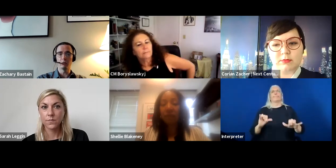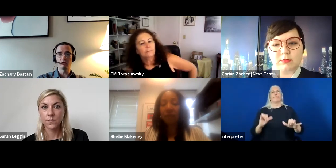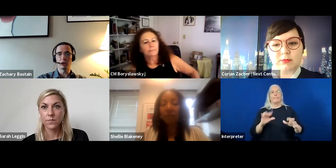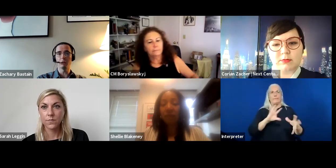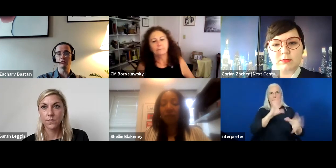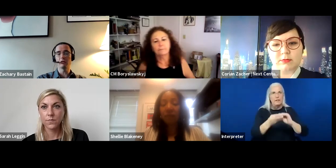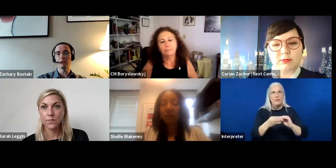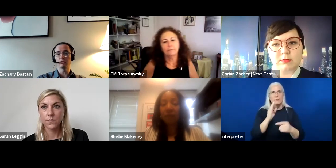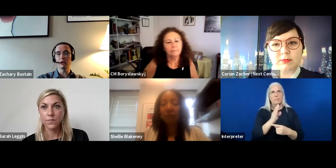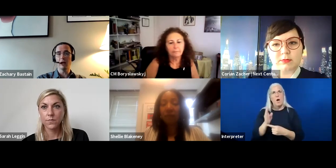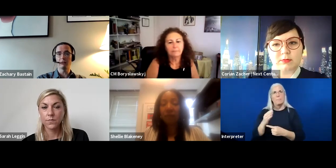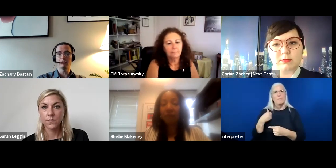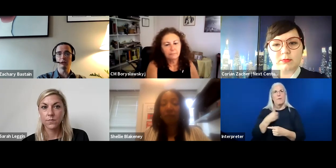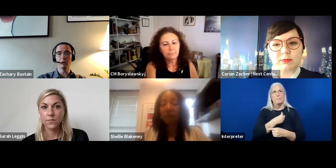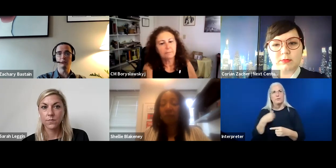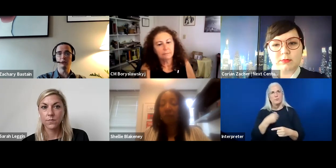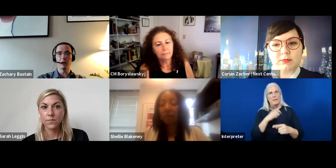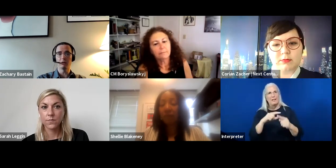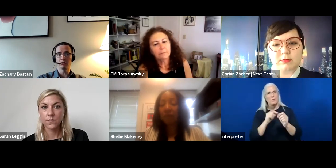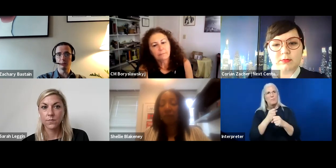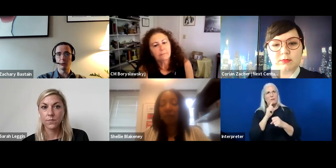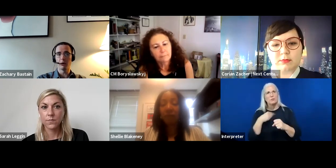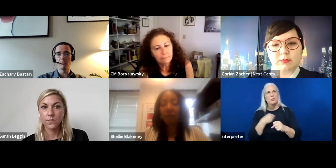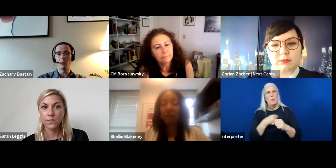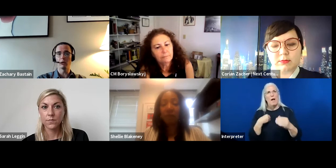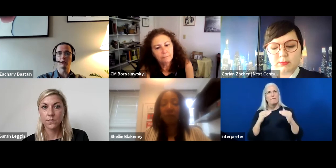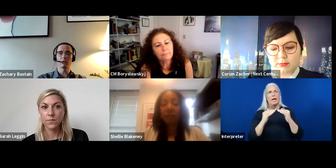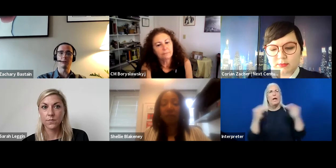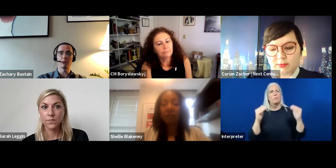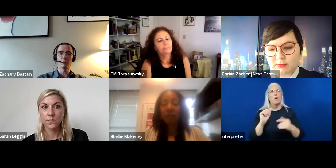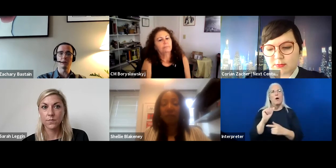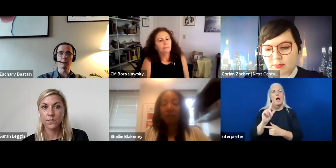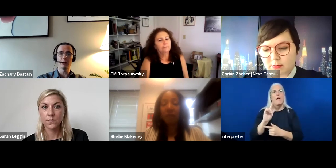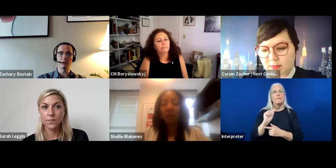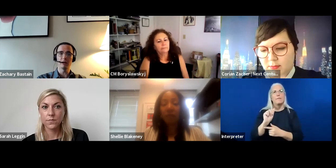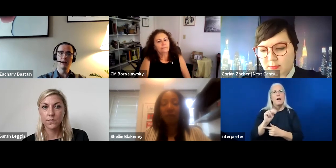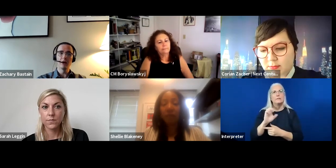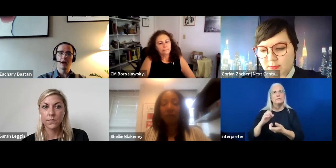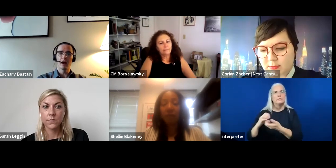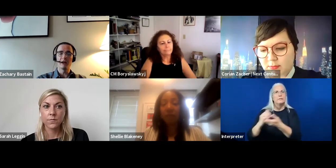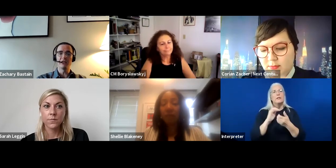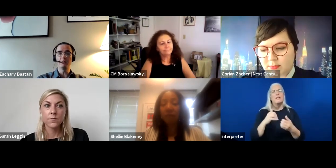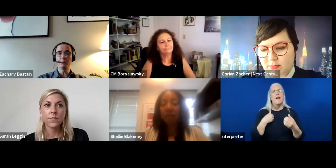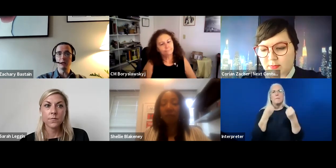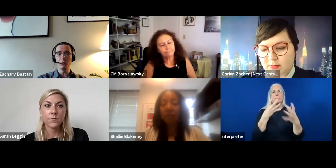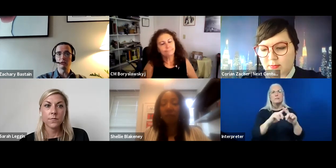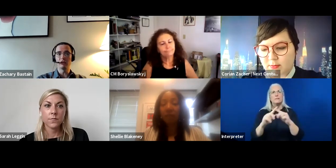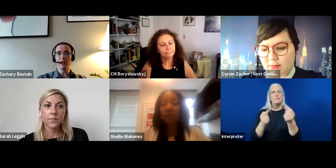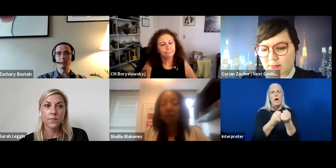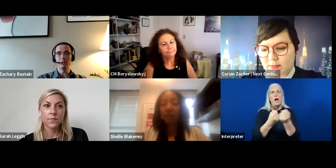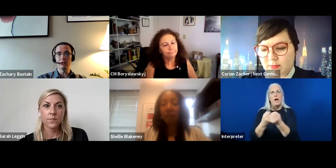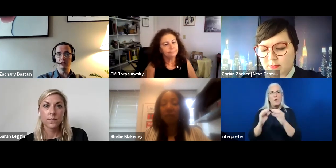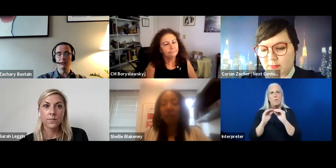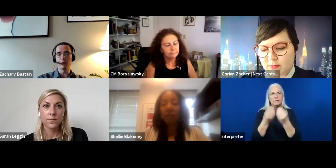Alliance, which is a coalition of industry and advocacy groups united to support a more long-term affordability benefit. The EBB, which